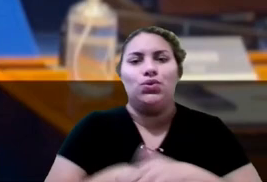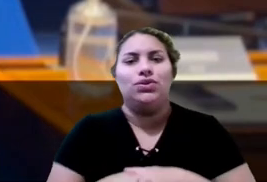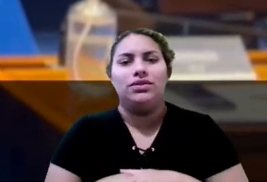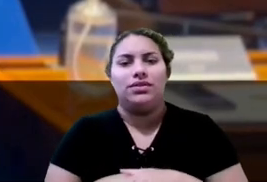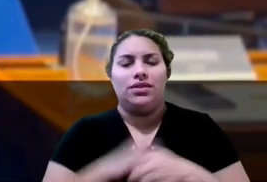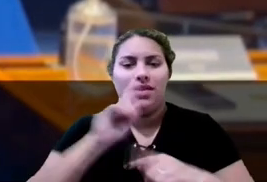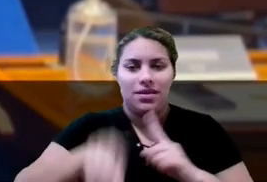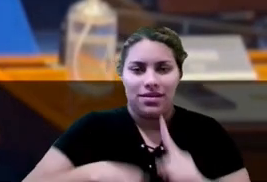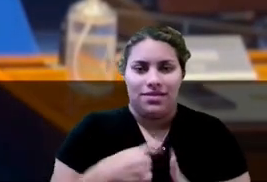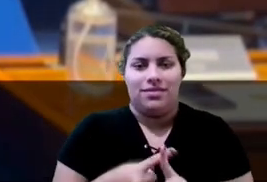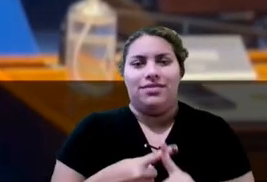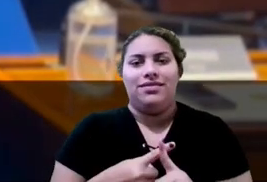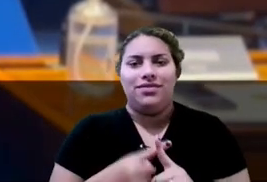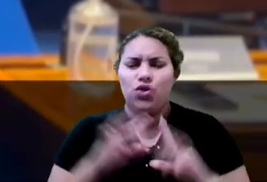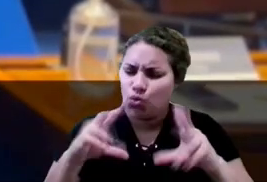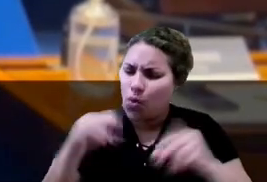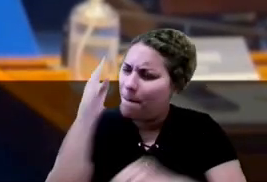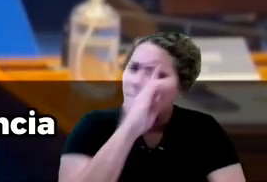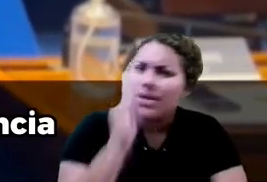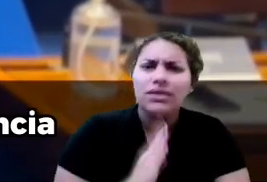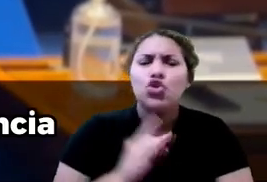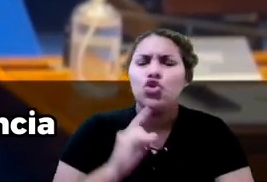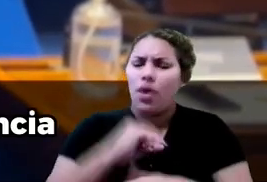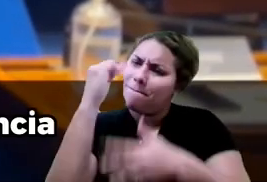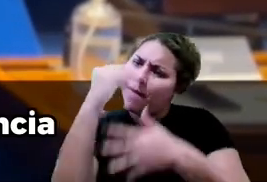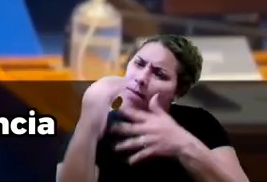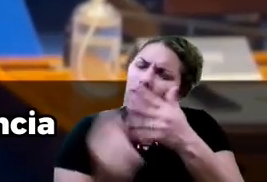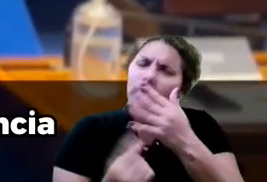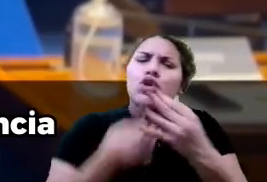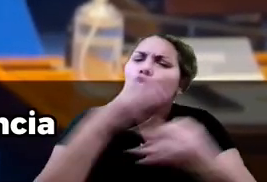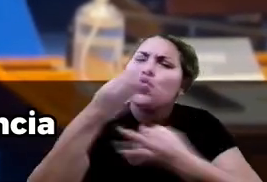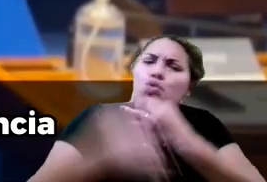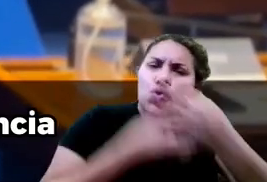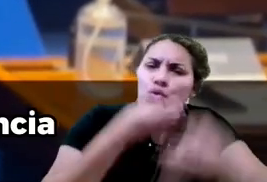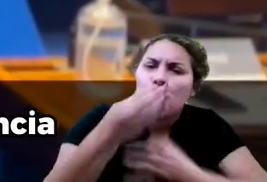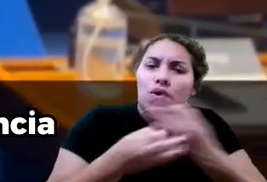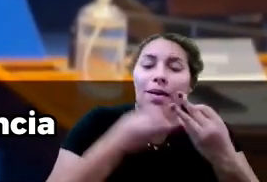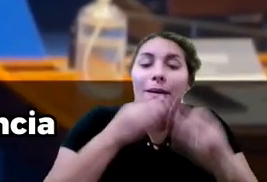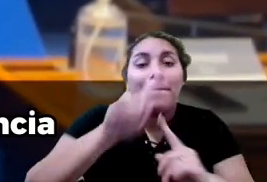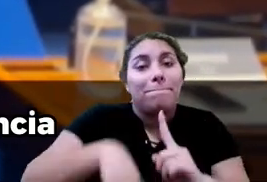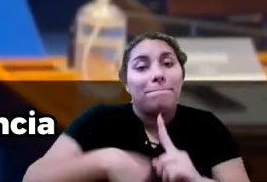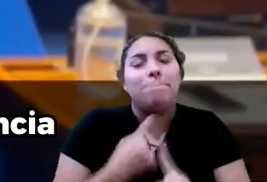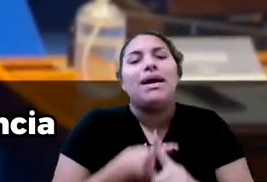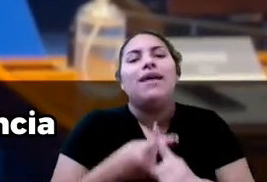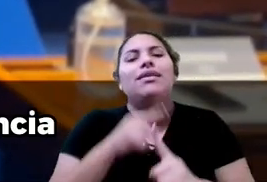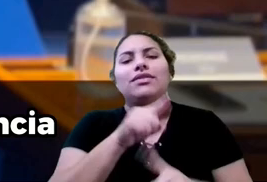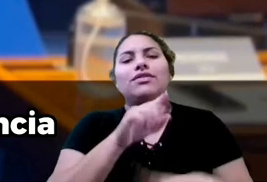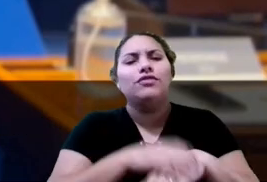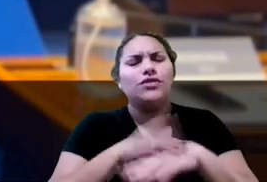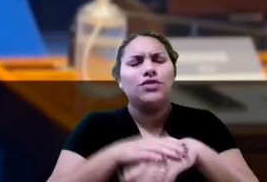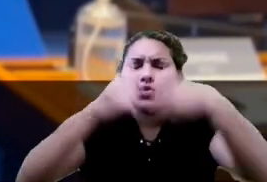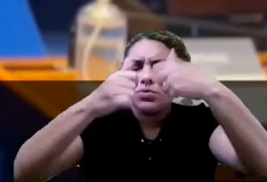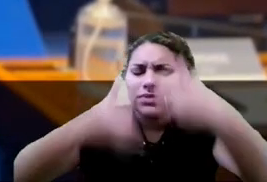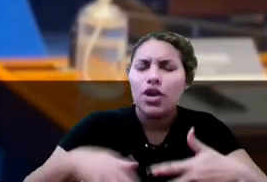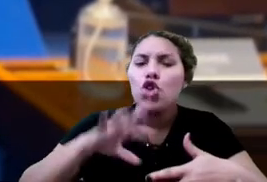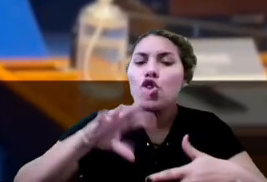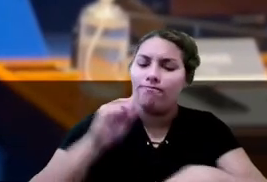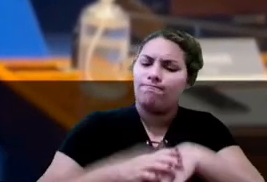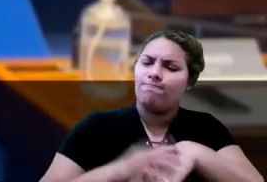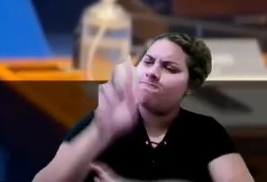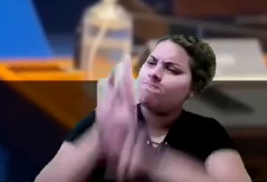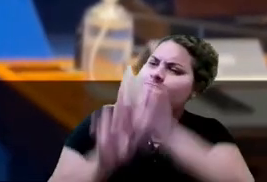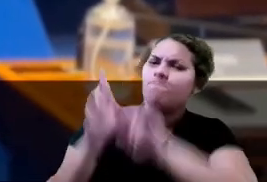that must happen in Brazil. About all points of view, I think that